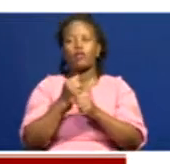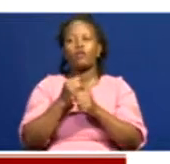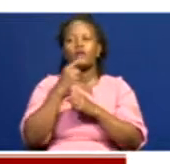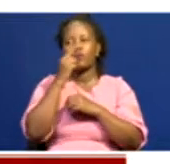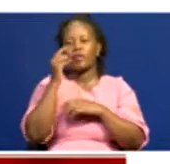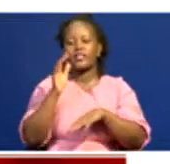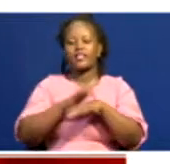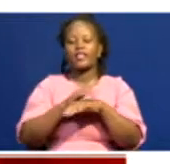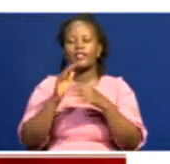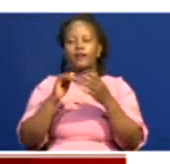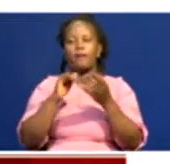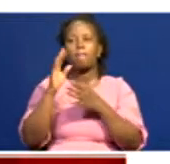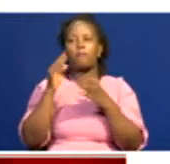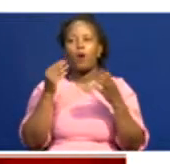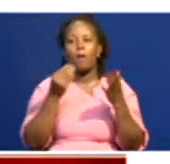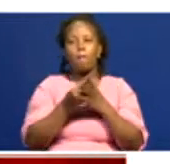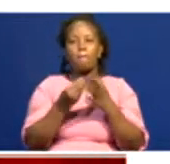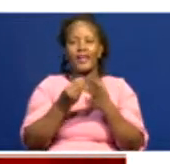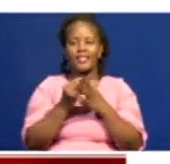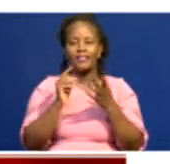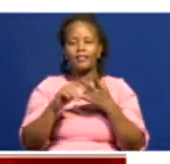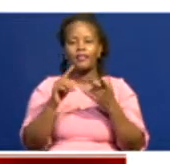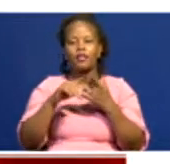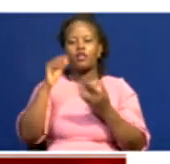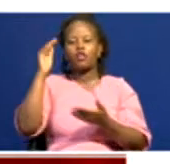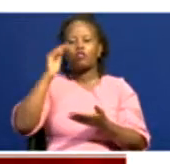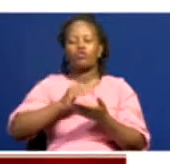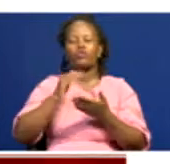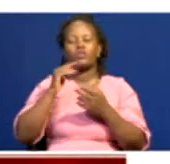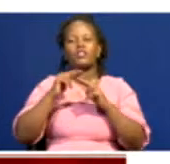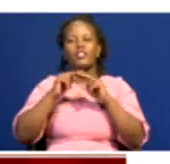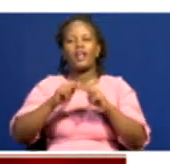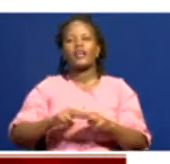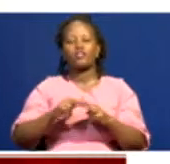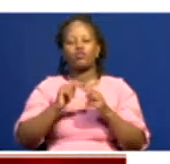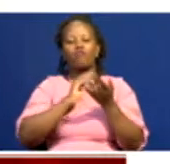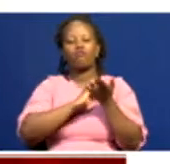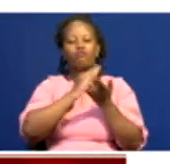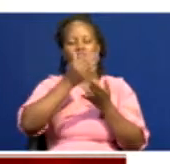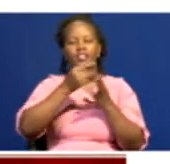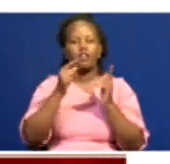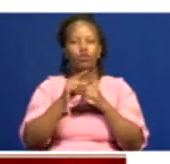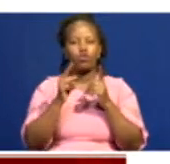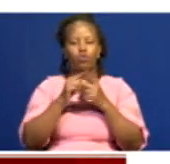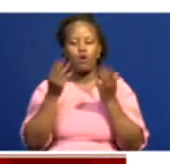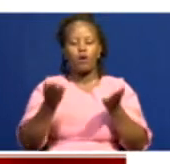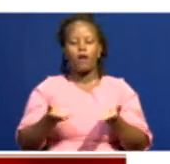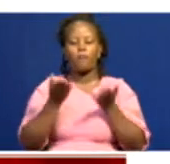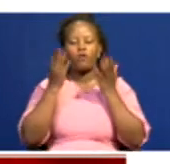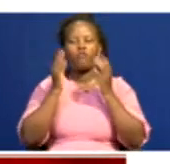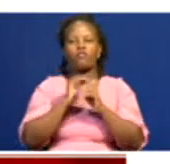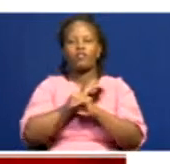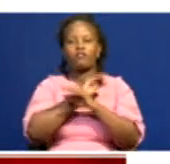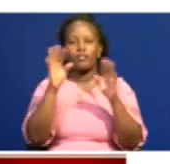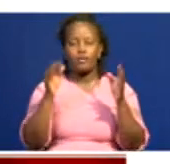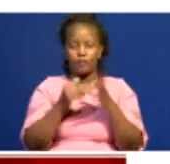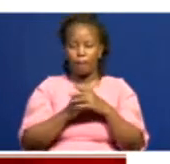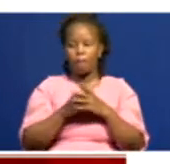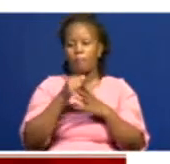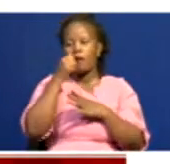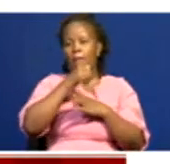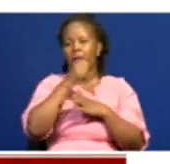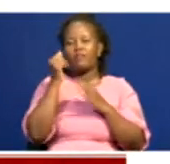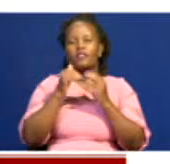raise money, reduce reliance on exchequer funding, and improve efficiency. The privatization exercise that will